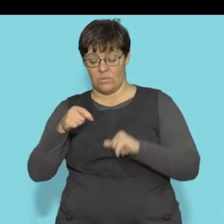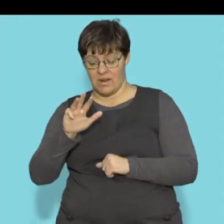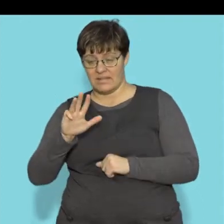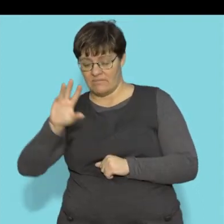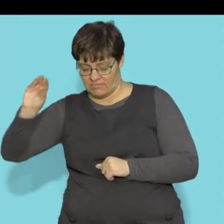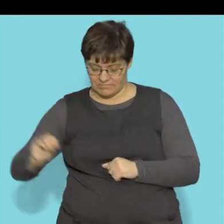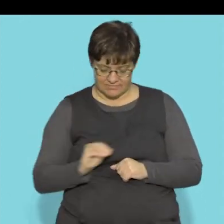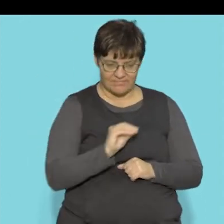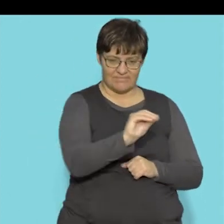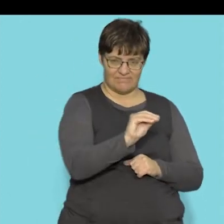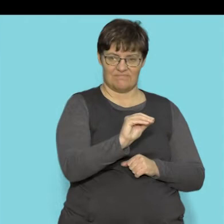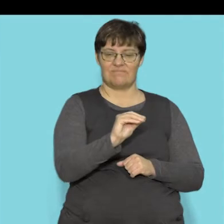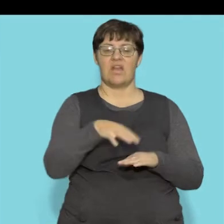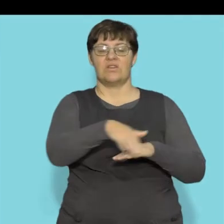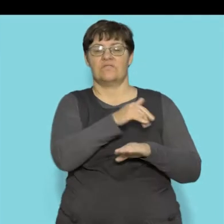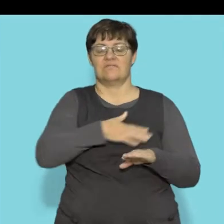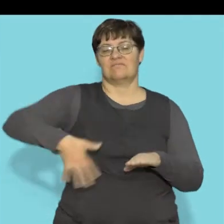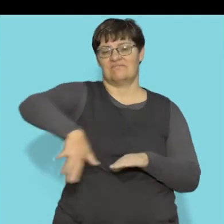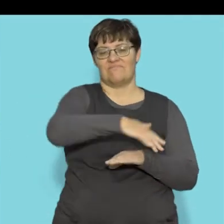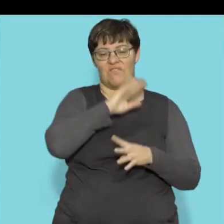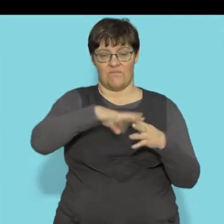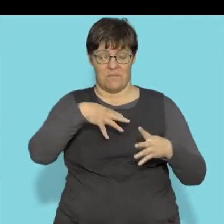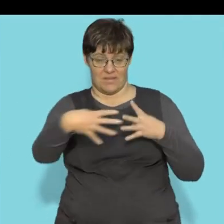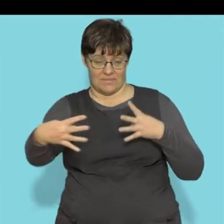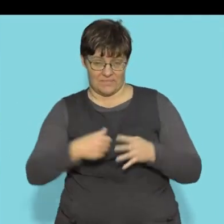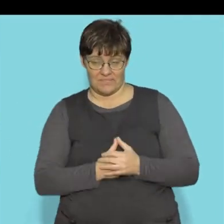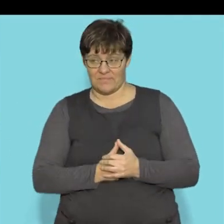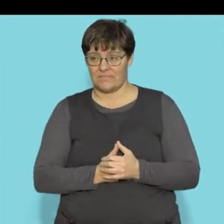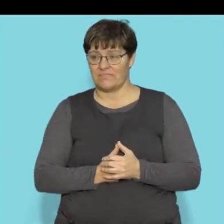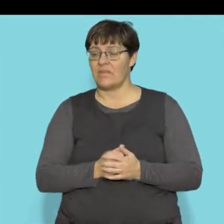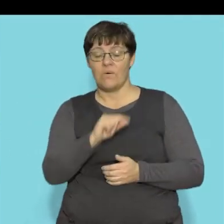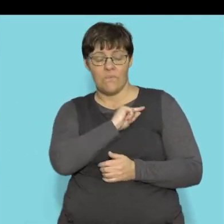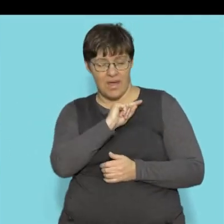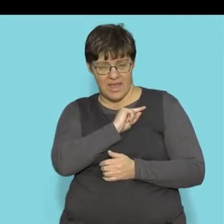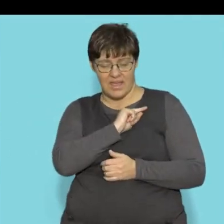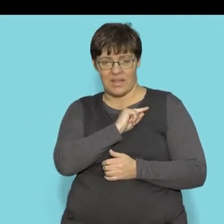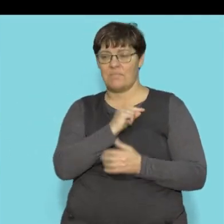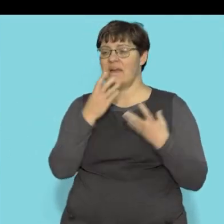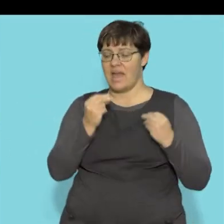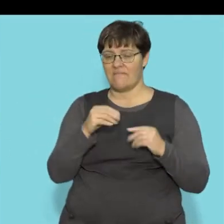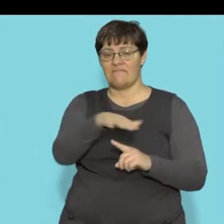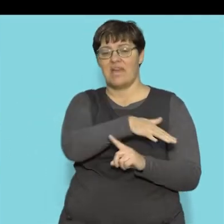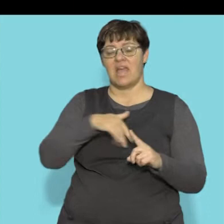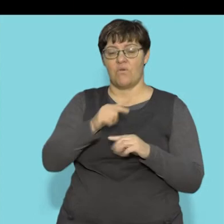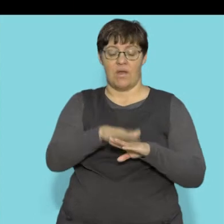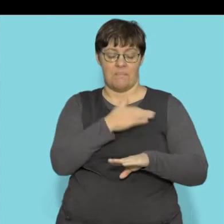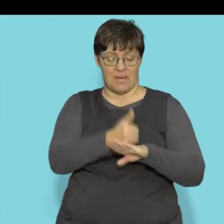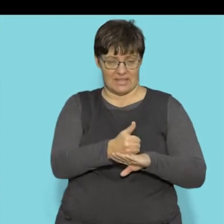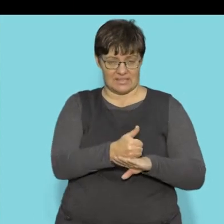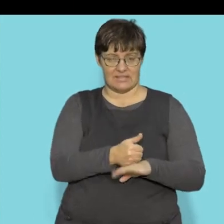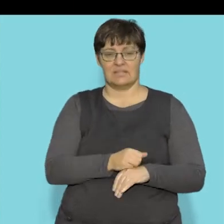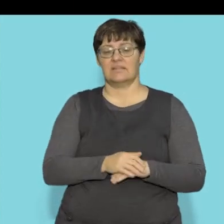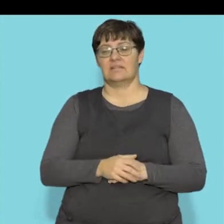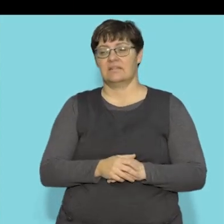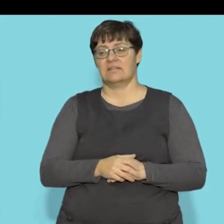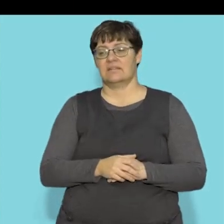So now I can actually plug everything into my surface area formula, because I'm going to have the area of